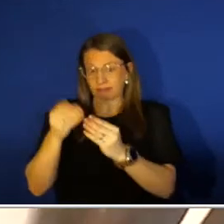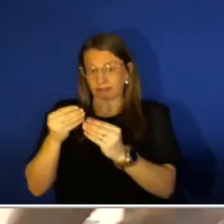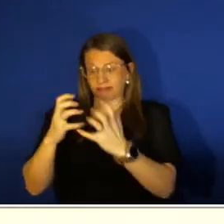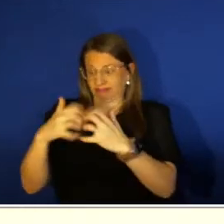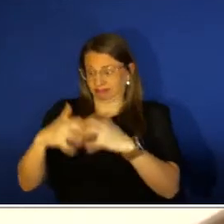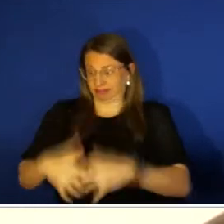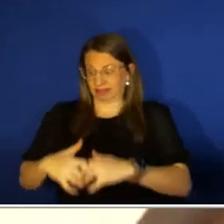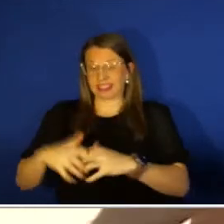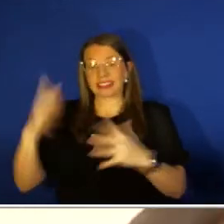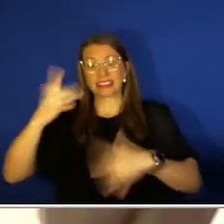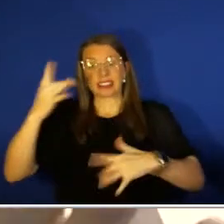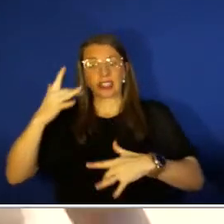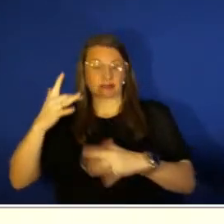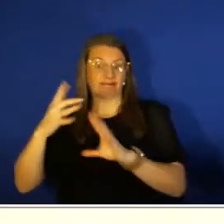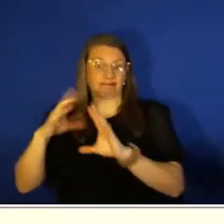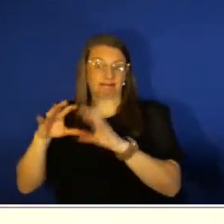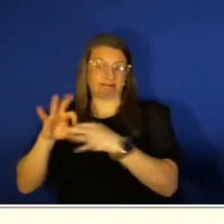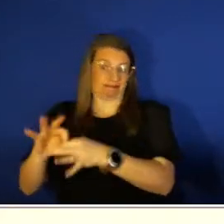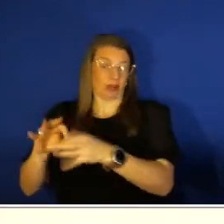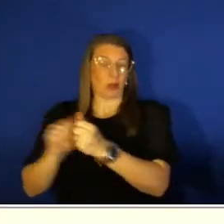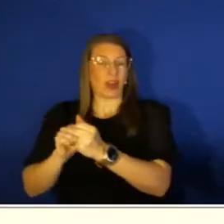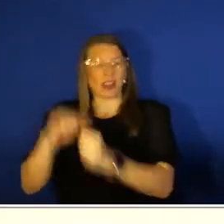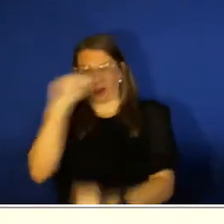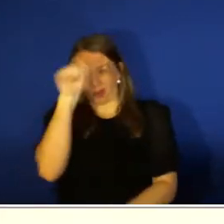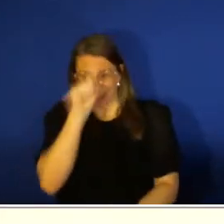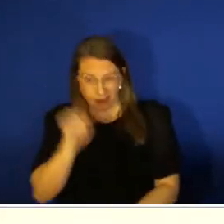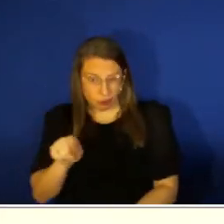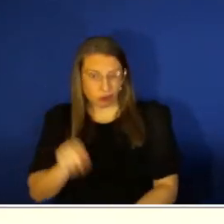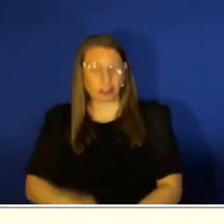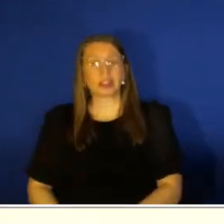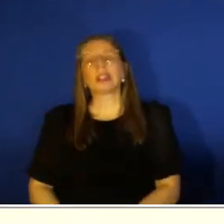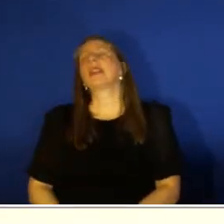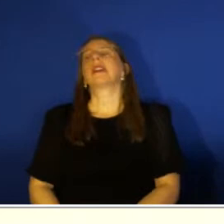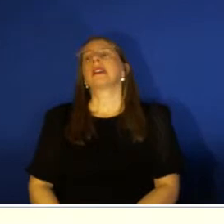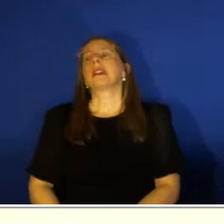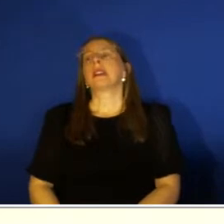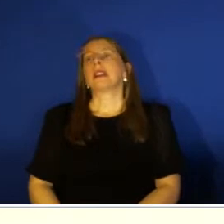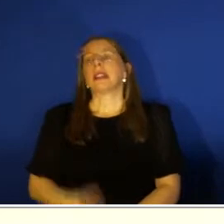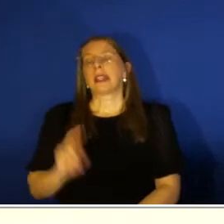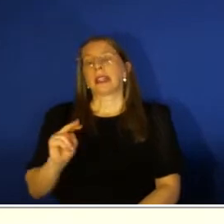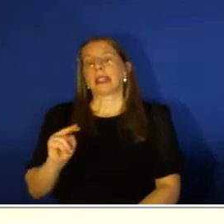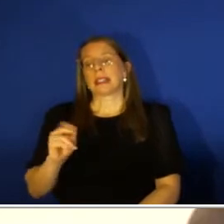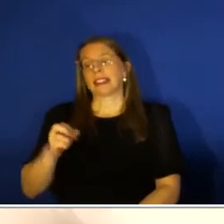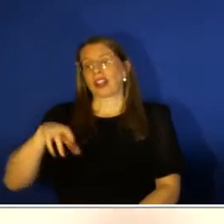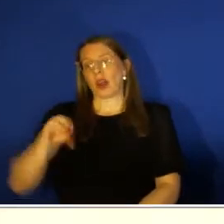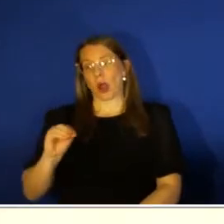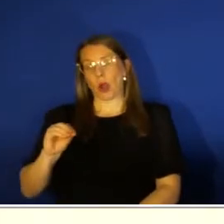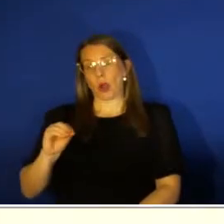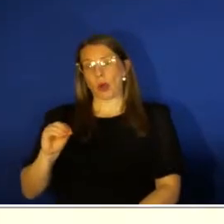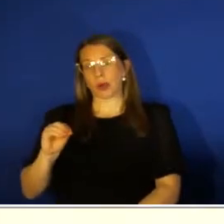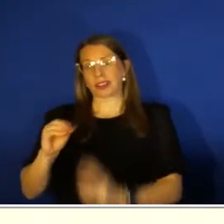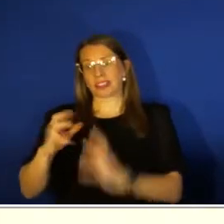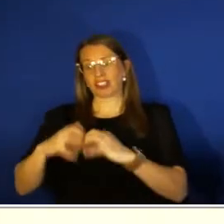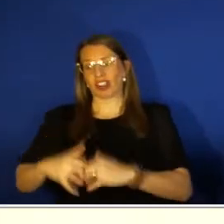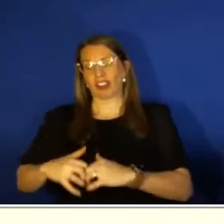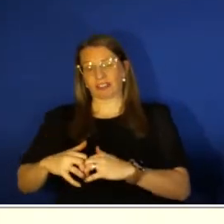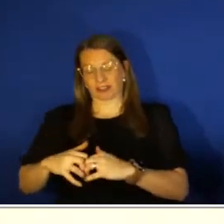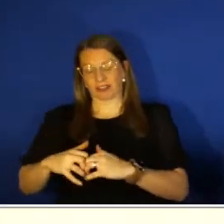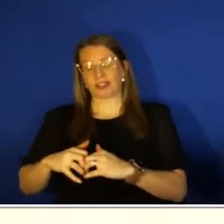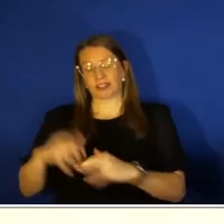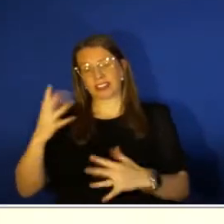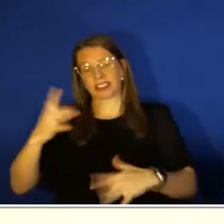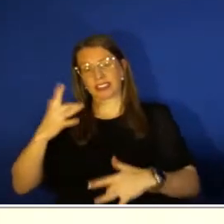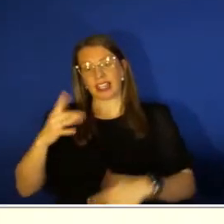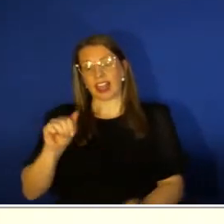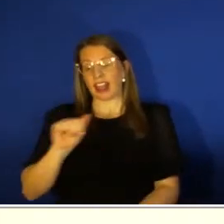family, related to Alzheimer's disease, neurodegenerative disease. And aphasia can be one